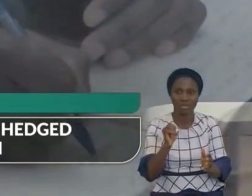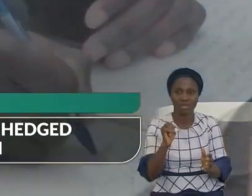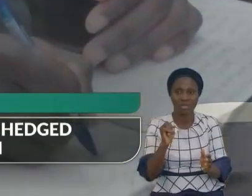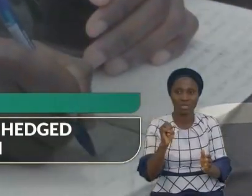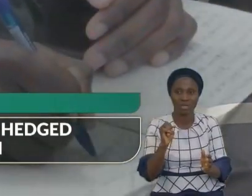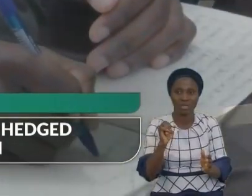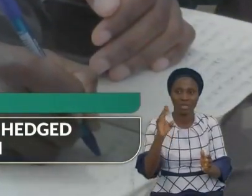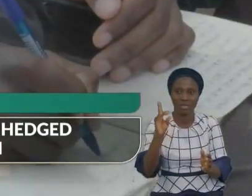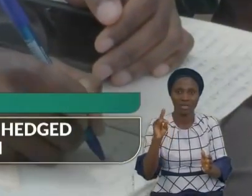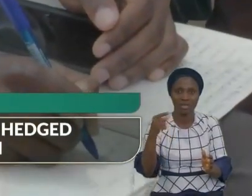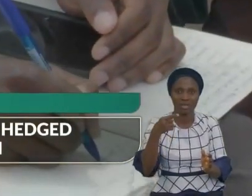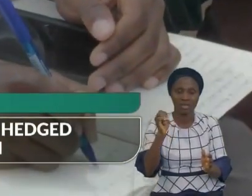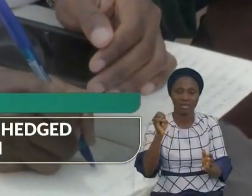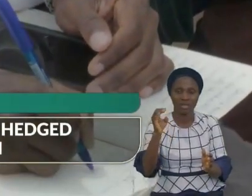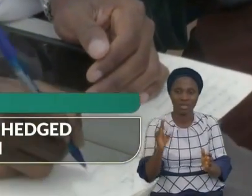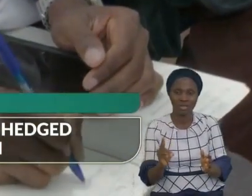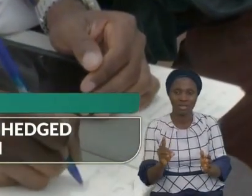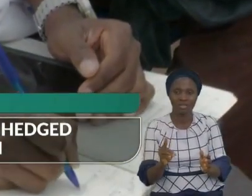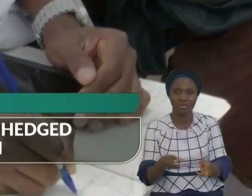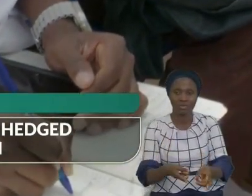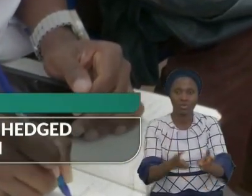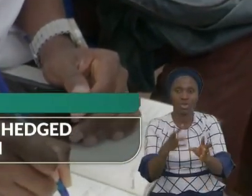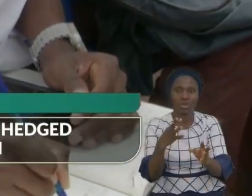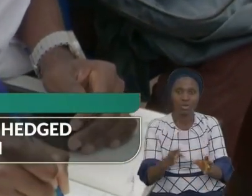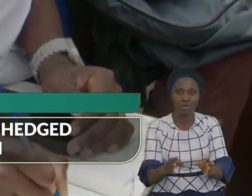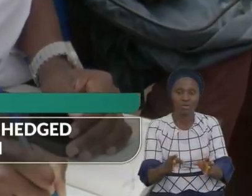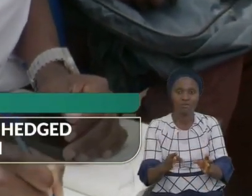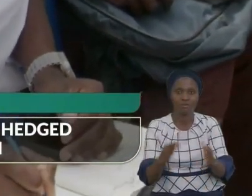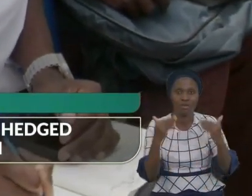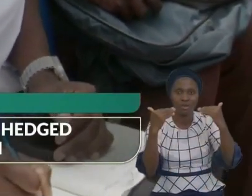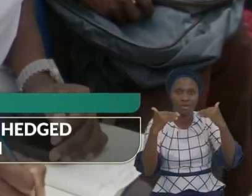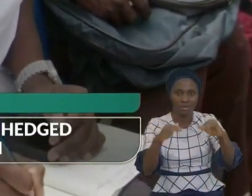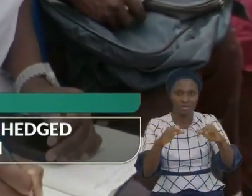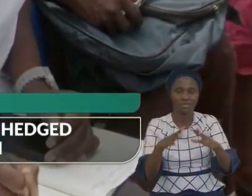There are lies that are hedged around.